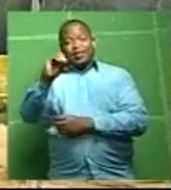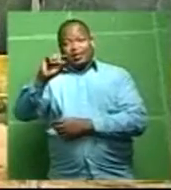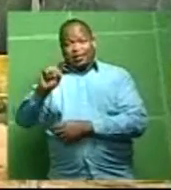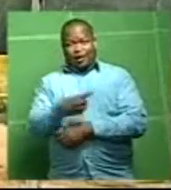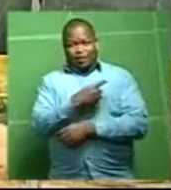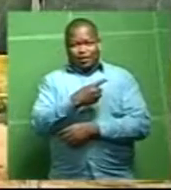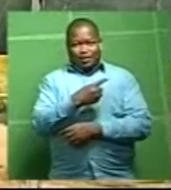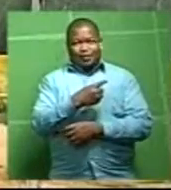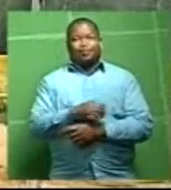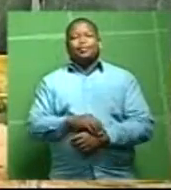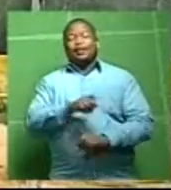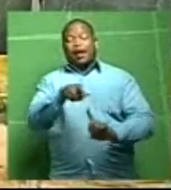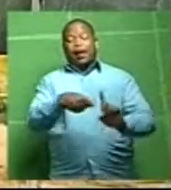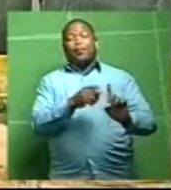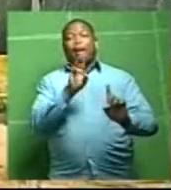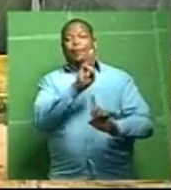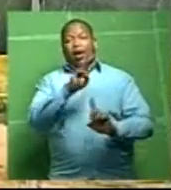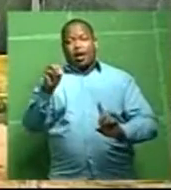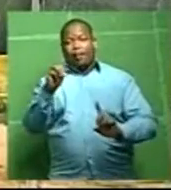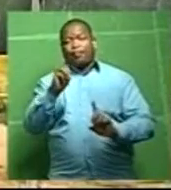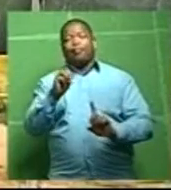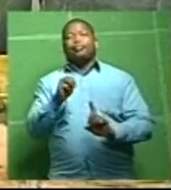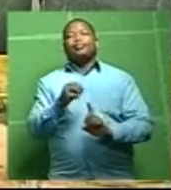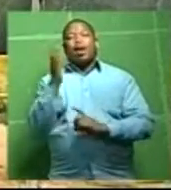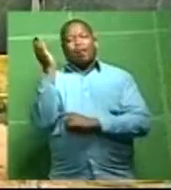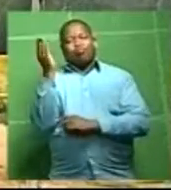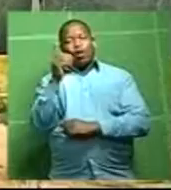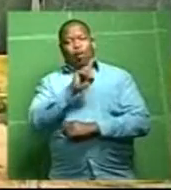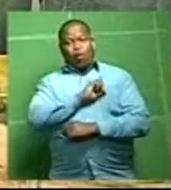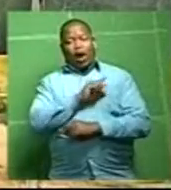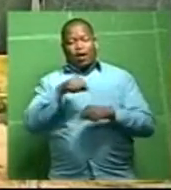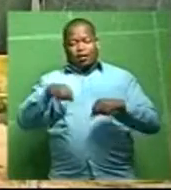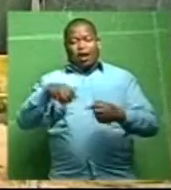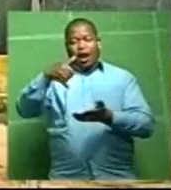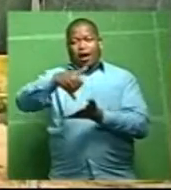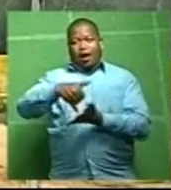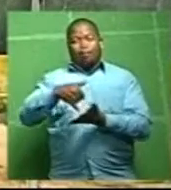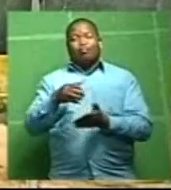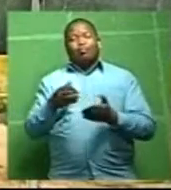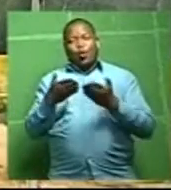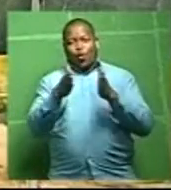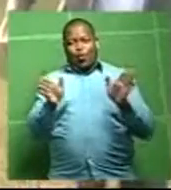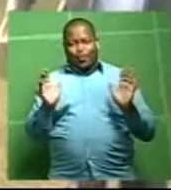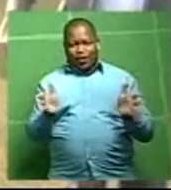Logue ufage lenge mtlo nishwa andu nangulu na kusugunyi suwa lenze be ngalokse mtsetfeni sinembigo